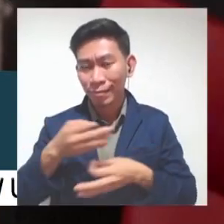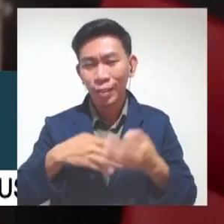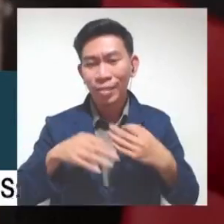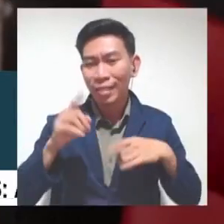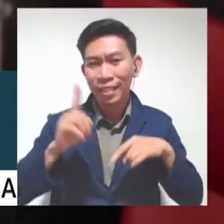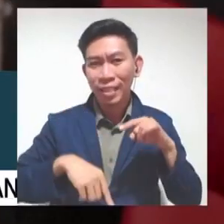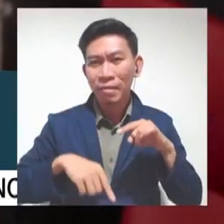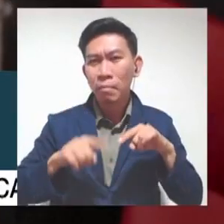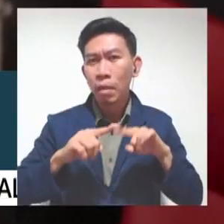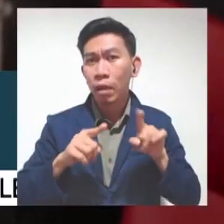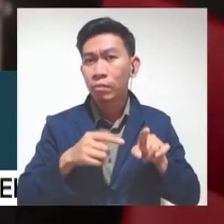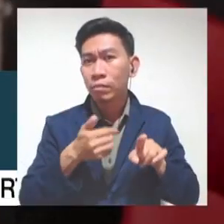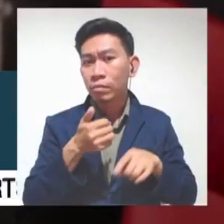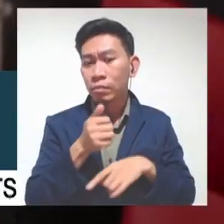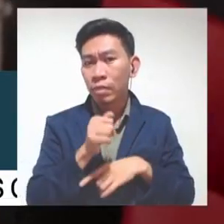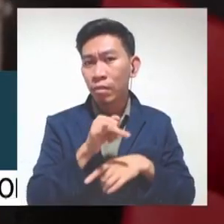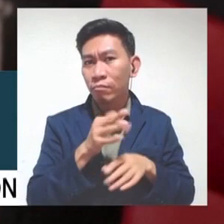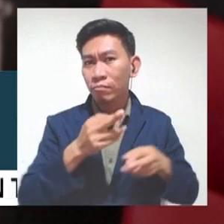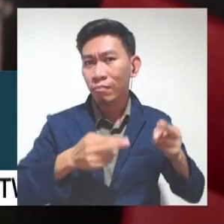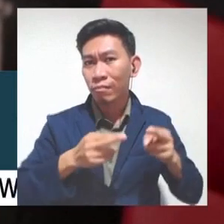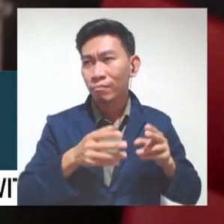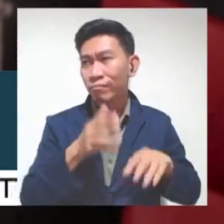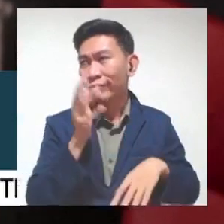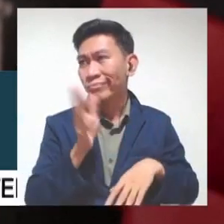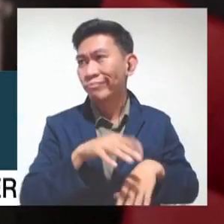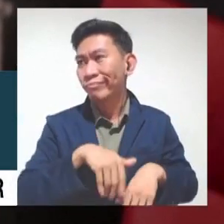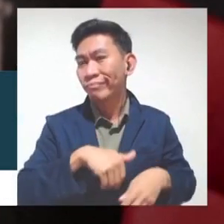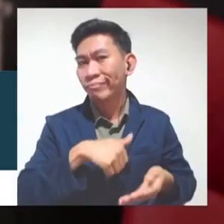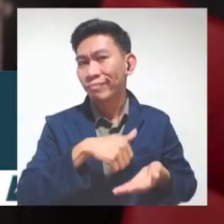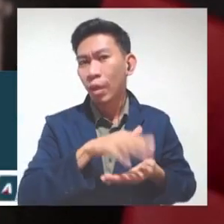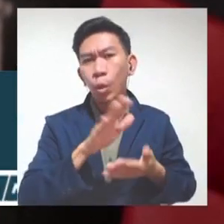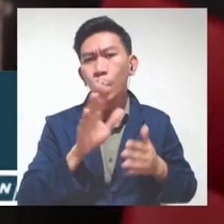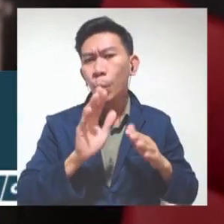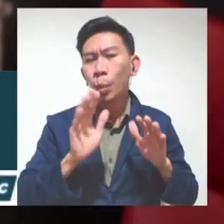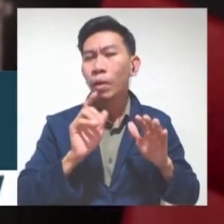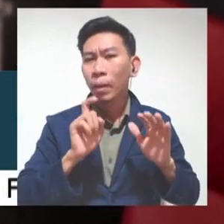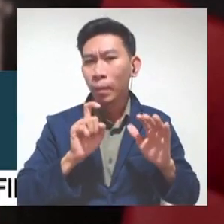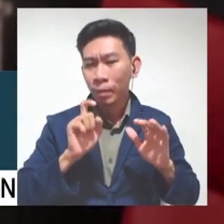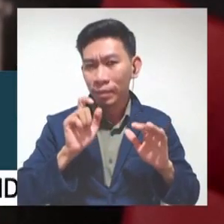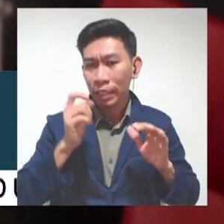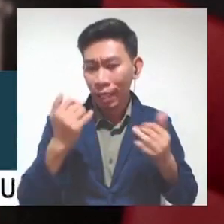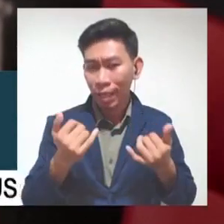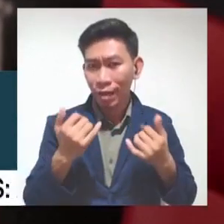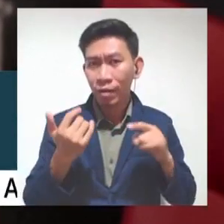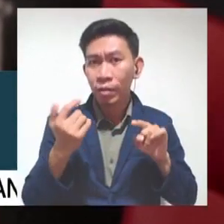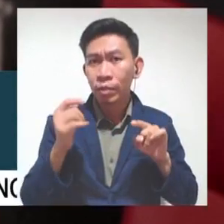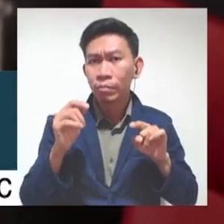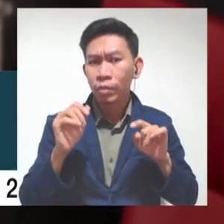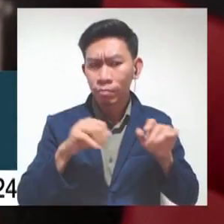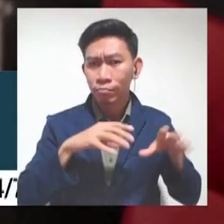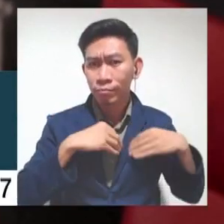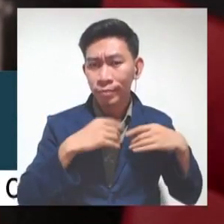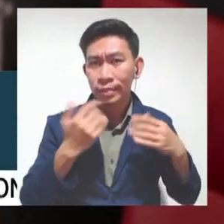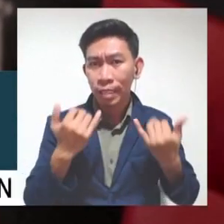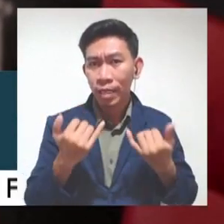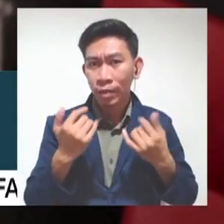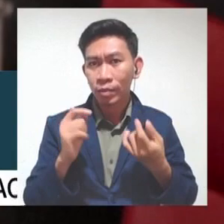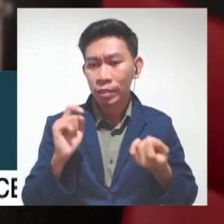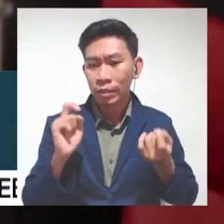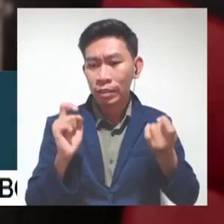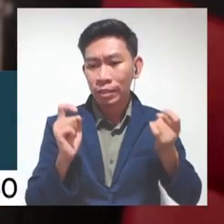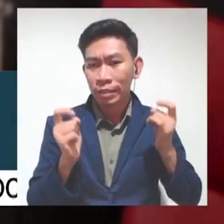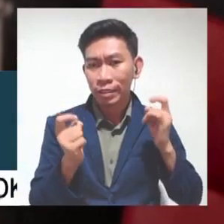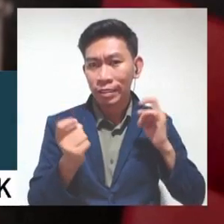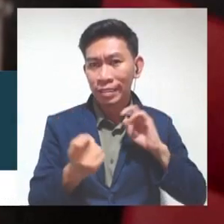bright future, and we are living in a very dynamic, changing world. So it's a quest. For us, it's a